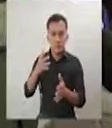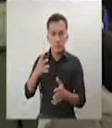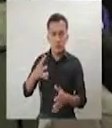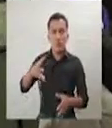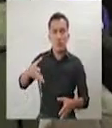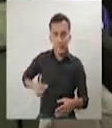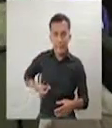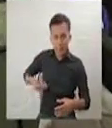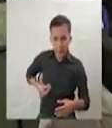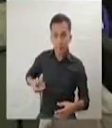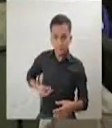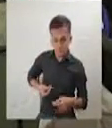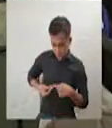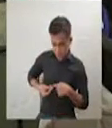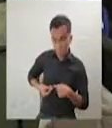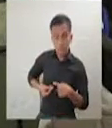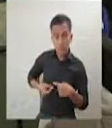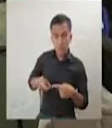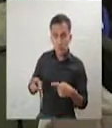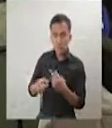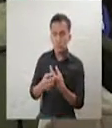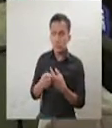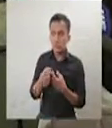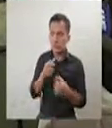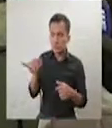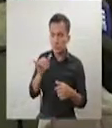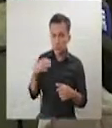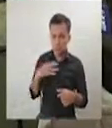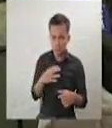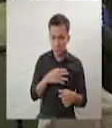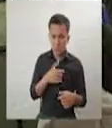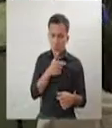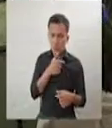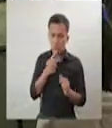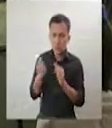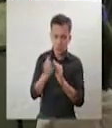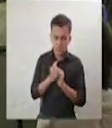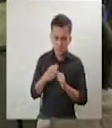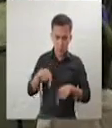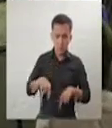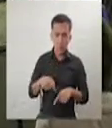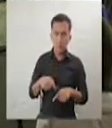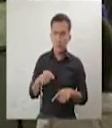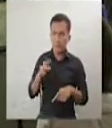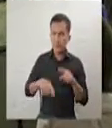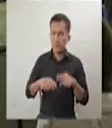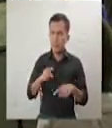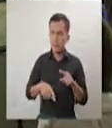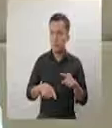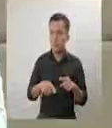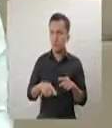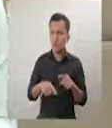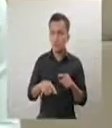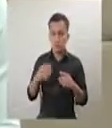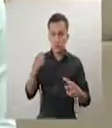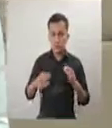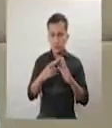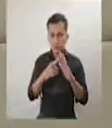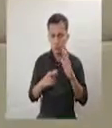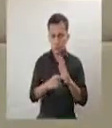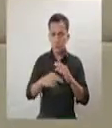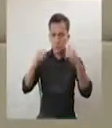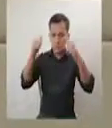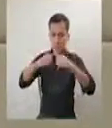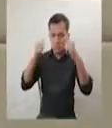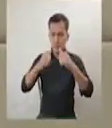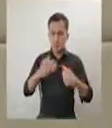and corrupted, save the congressmen that are here with me who are my friends. The court ruled unanimously in